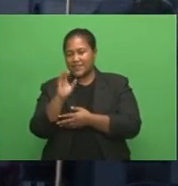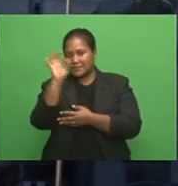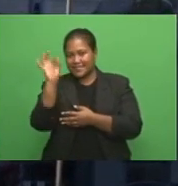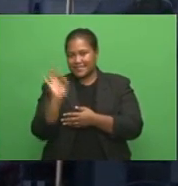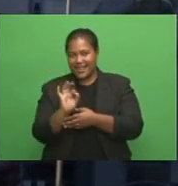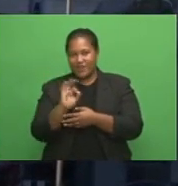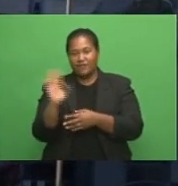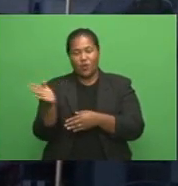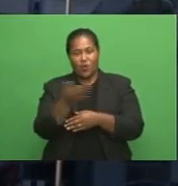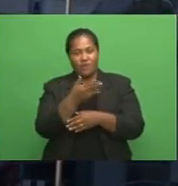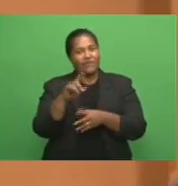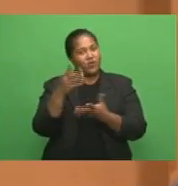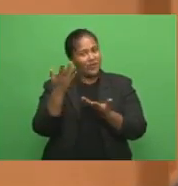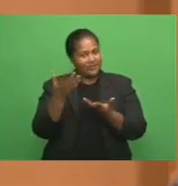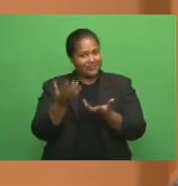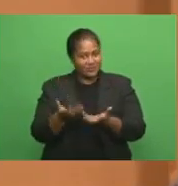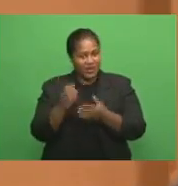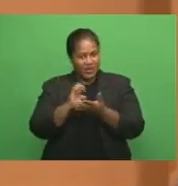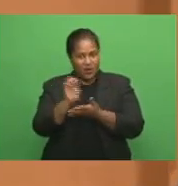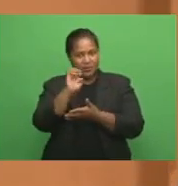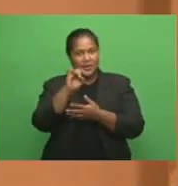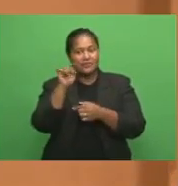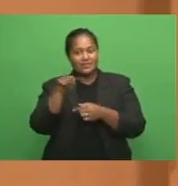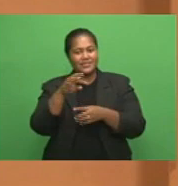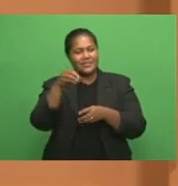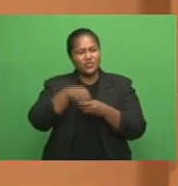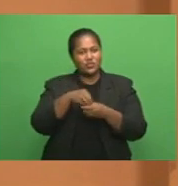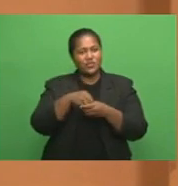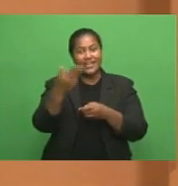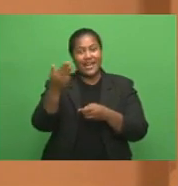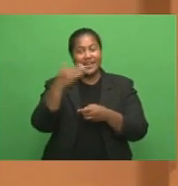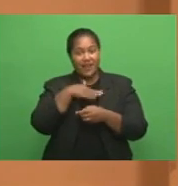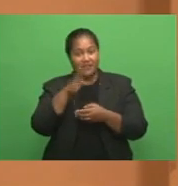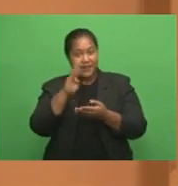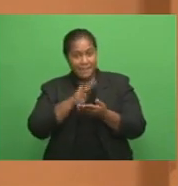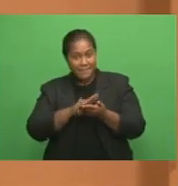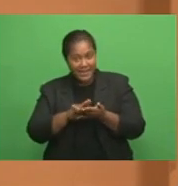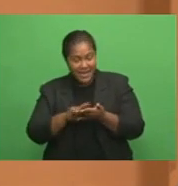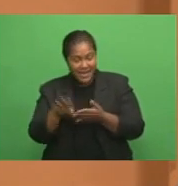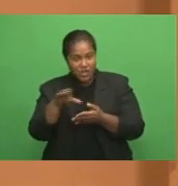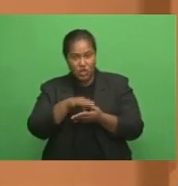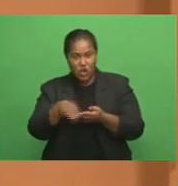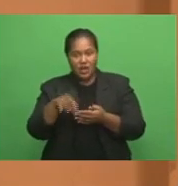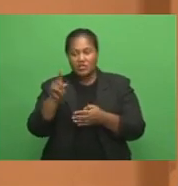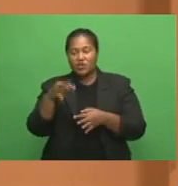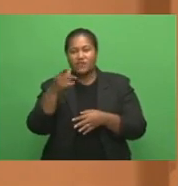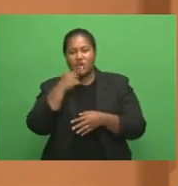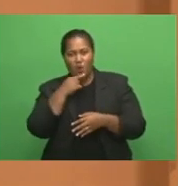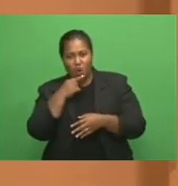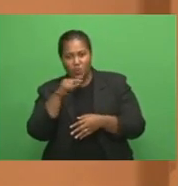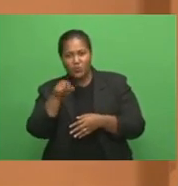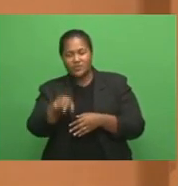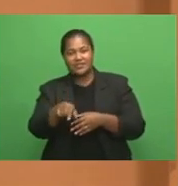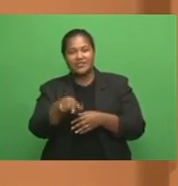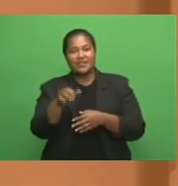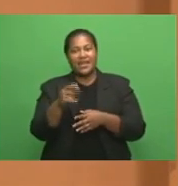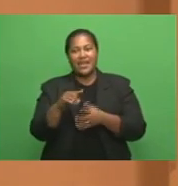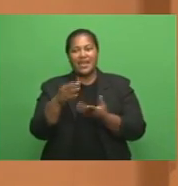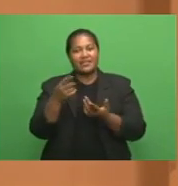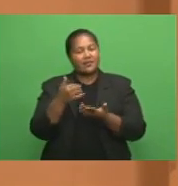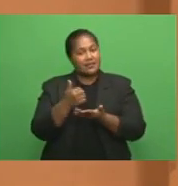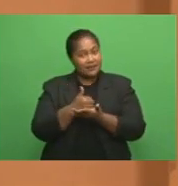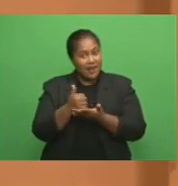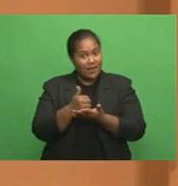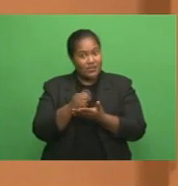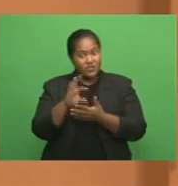portfolio. And this includes about close to $900 million of SME loans, and the client numbers or number